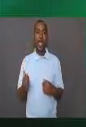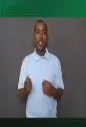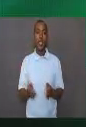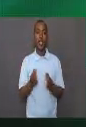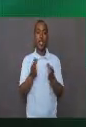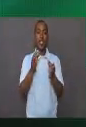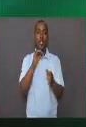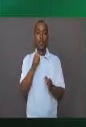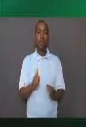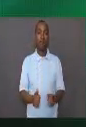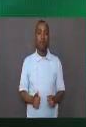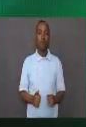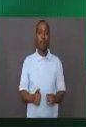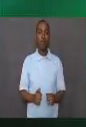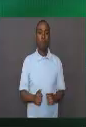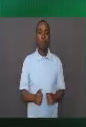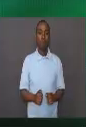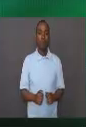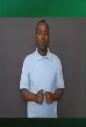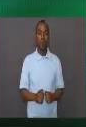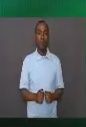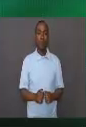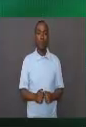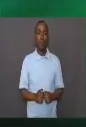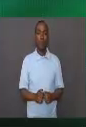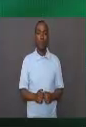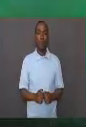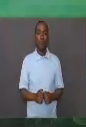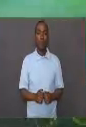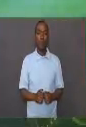the organisms from within escaping.